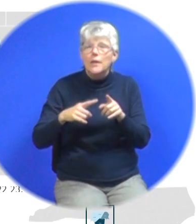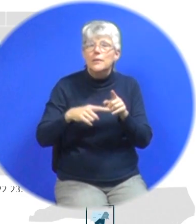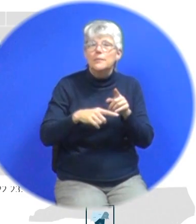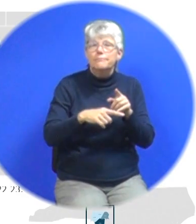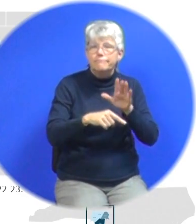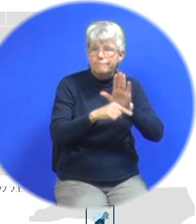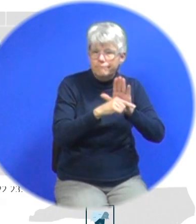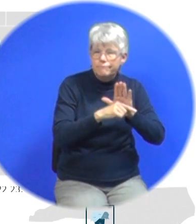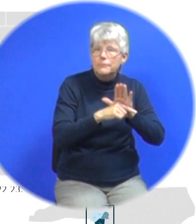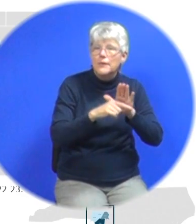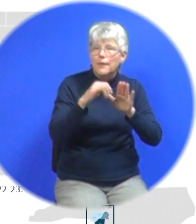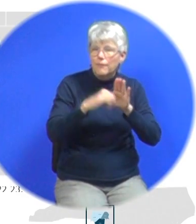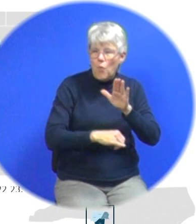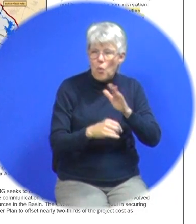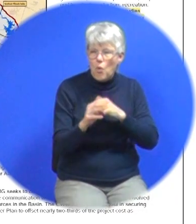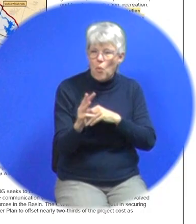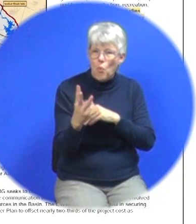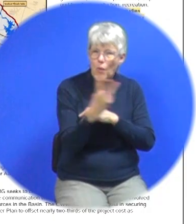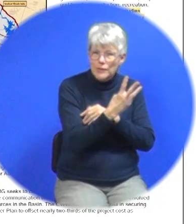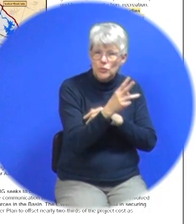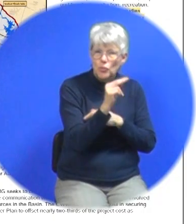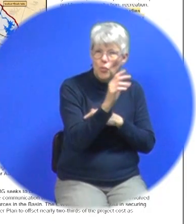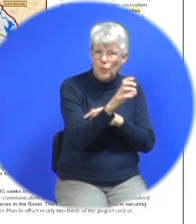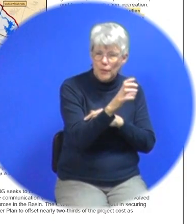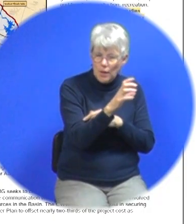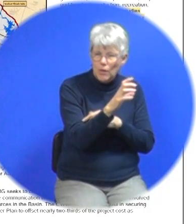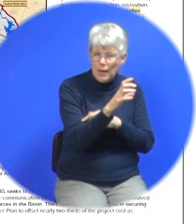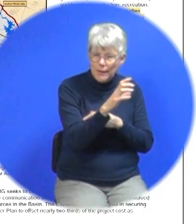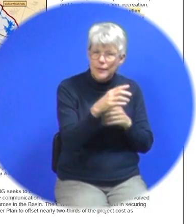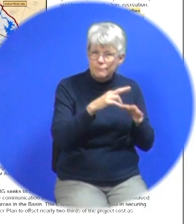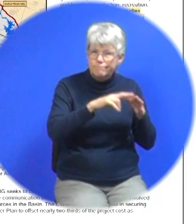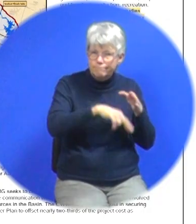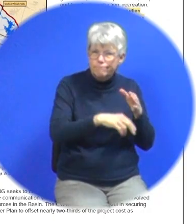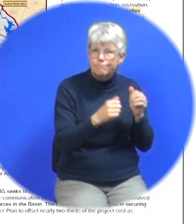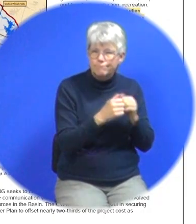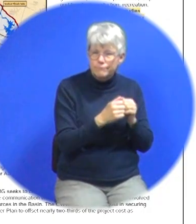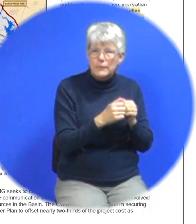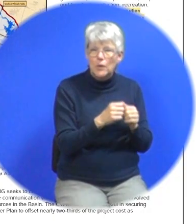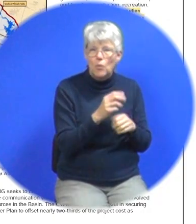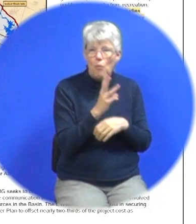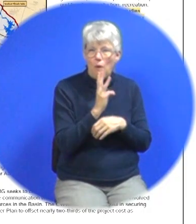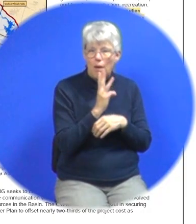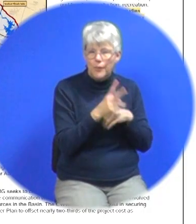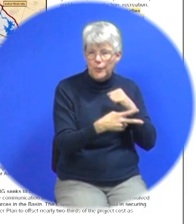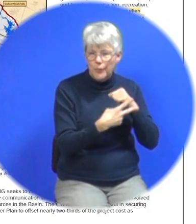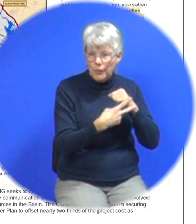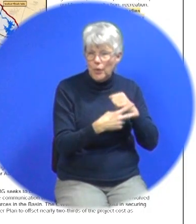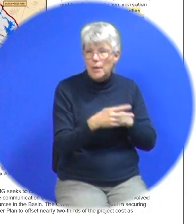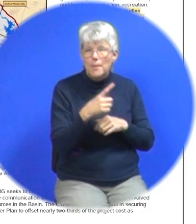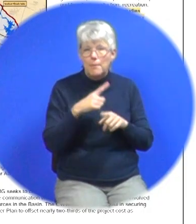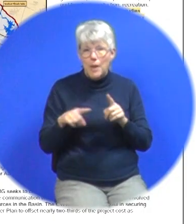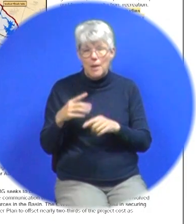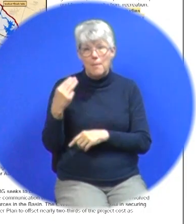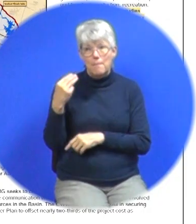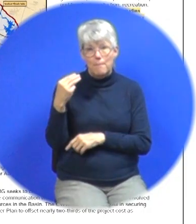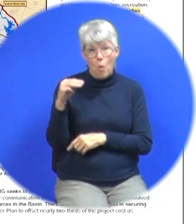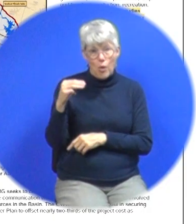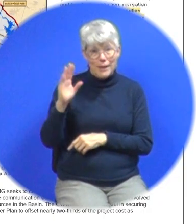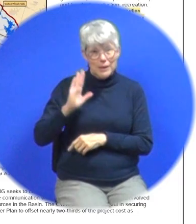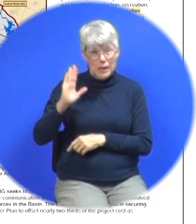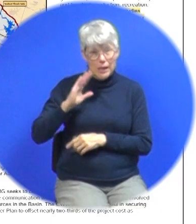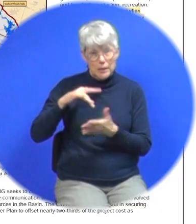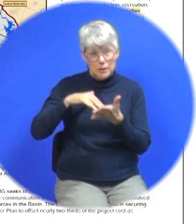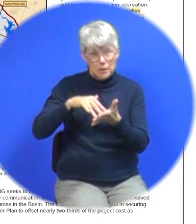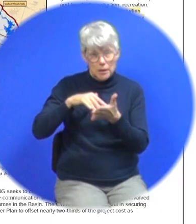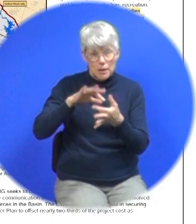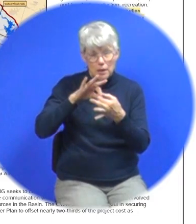we're significantly concerned about. Now, previous studies that Morganton belongs to a group